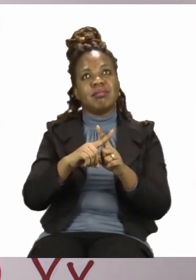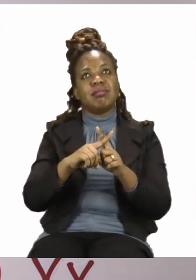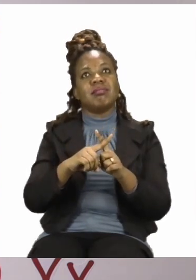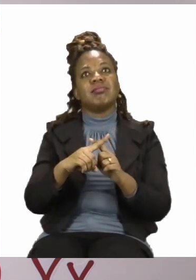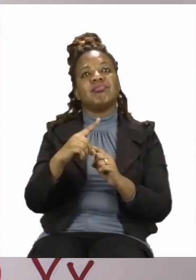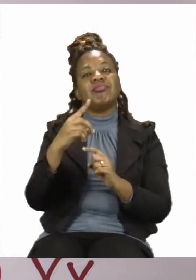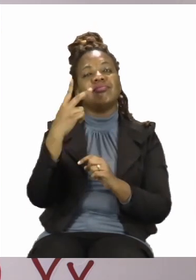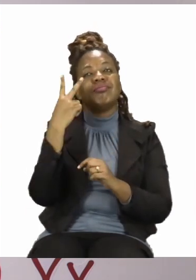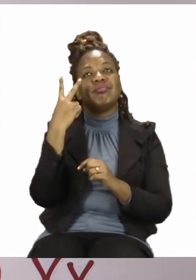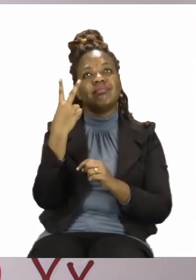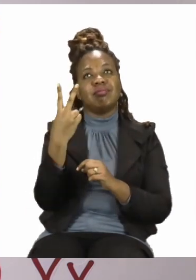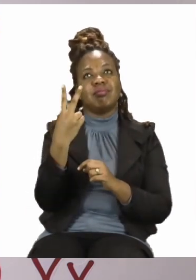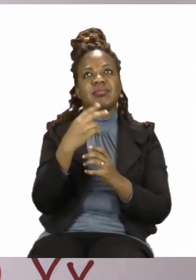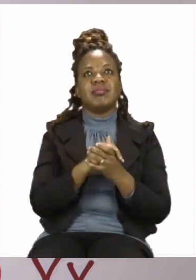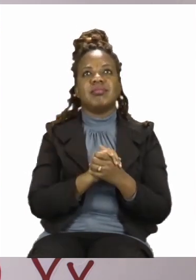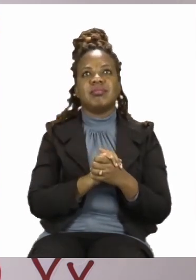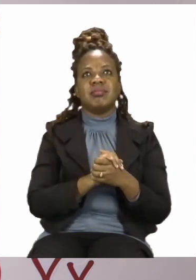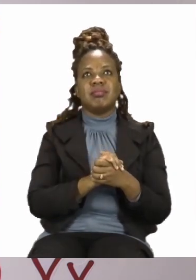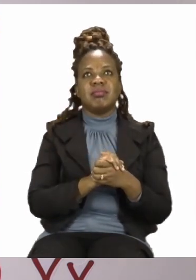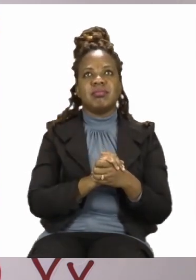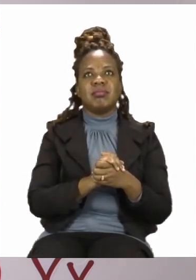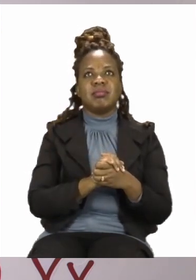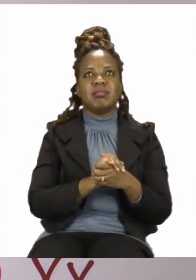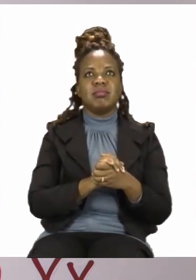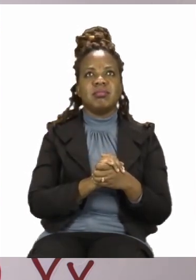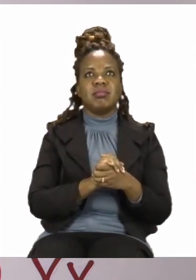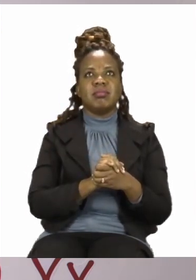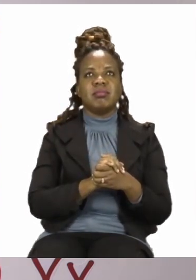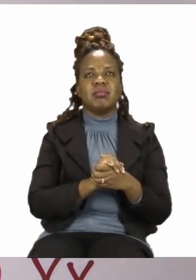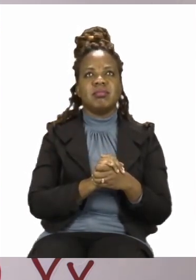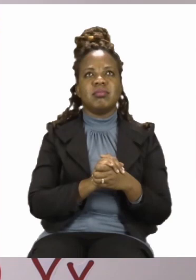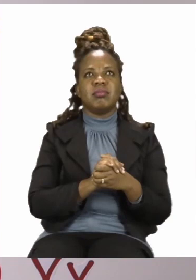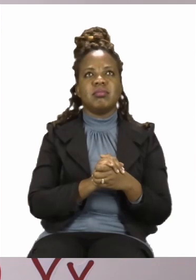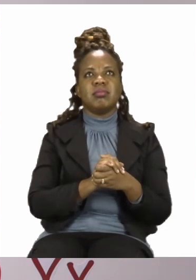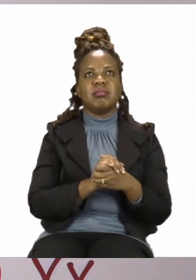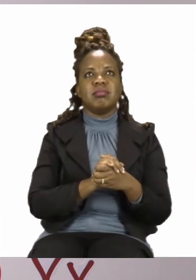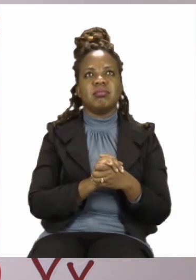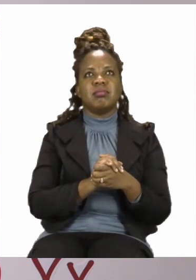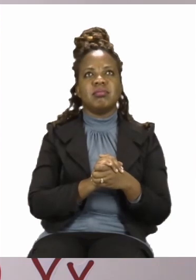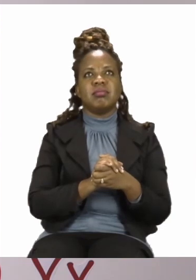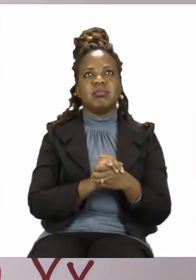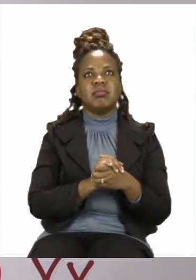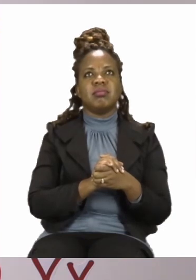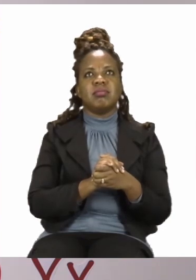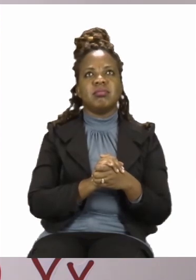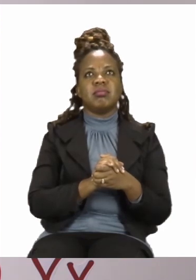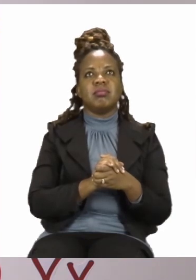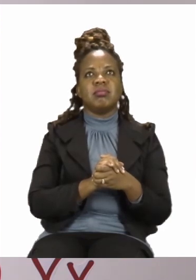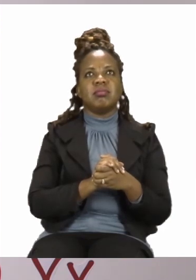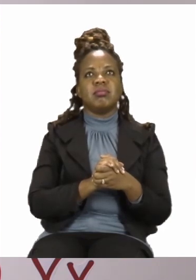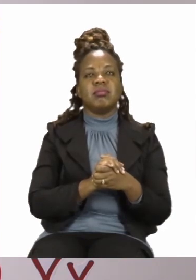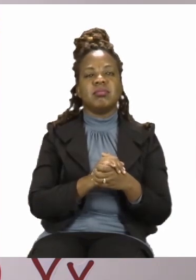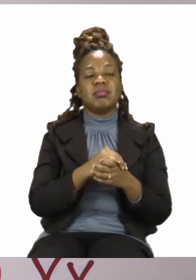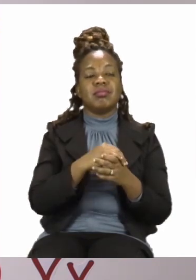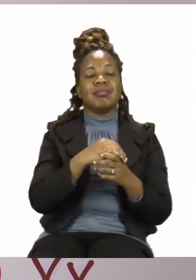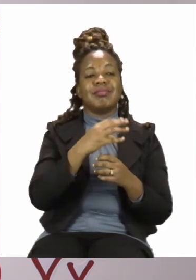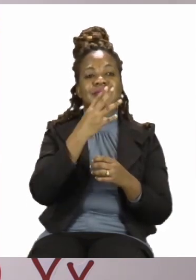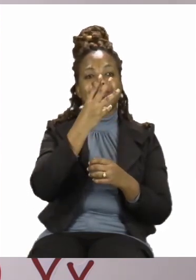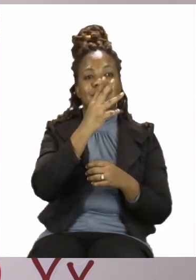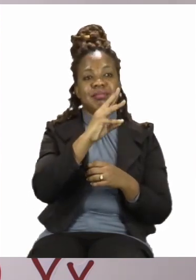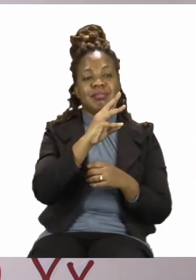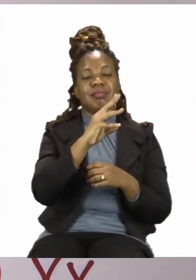the 2 and equals. So this now says 6